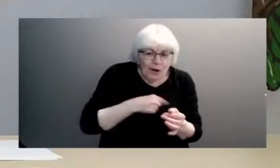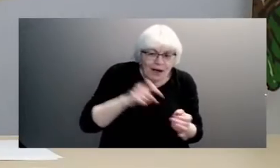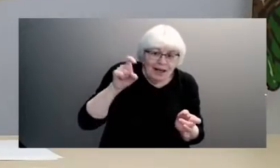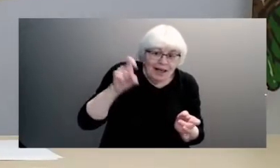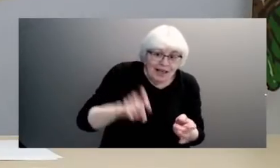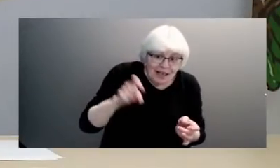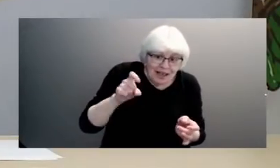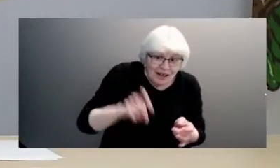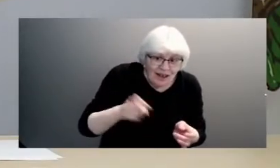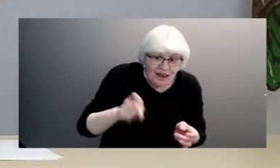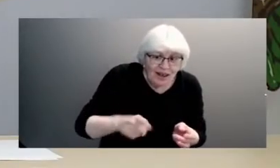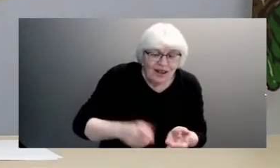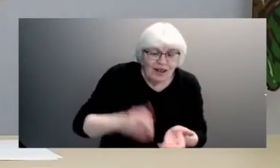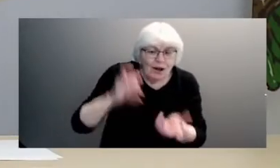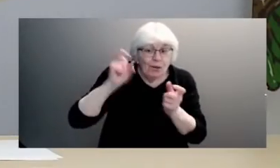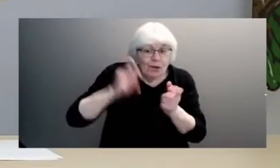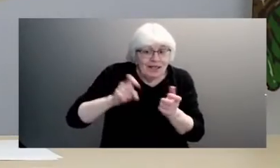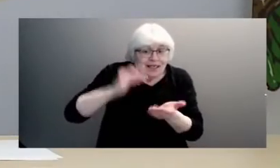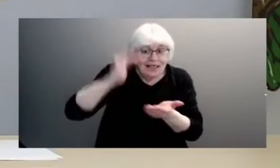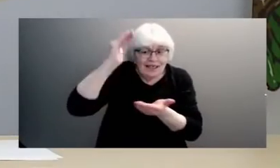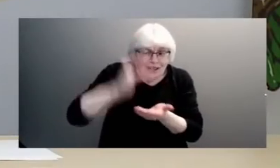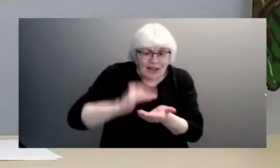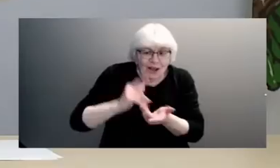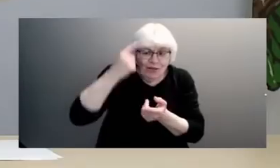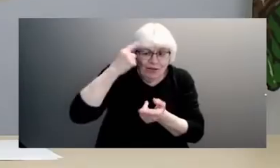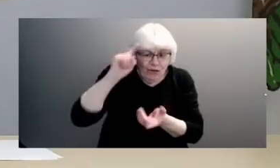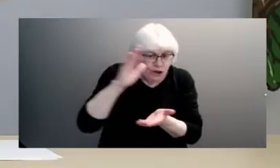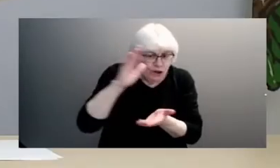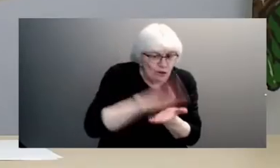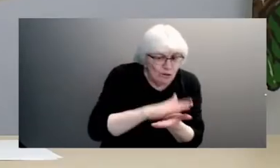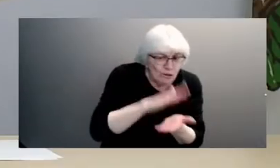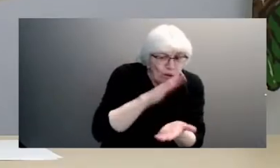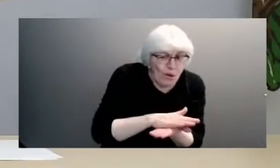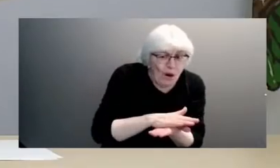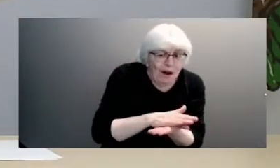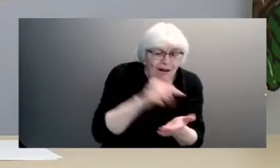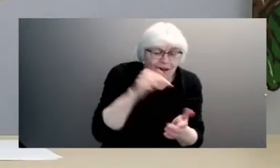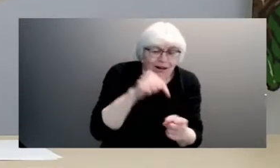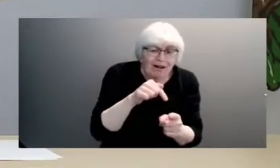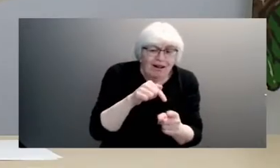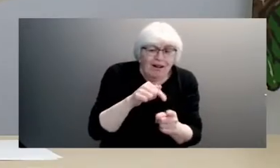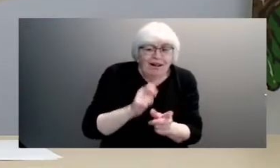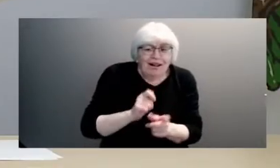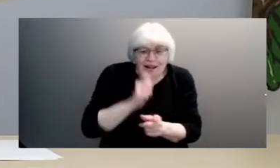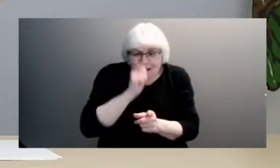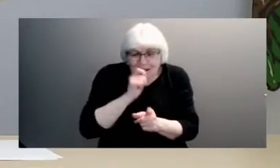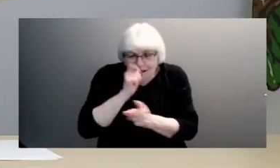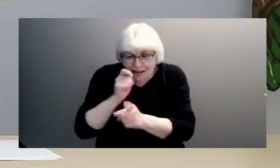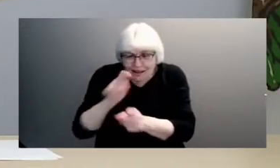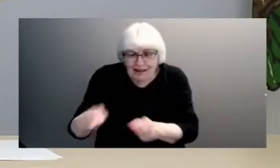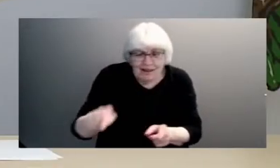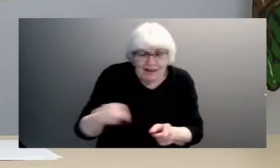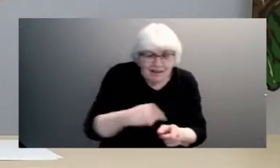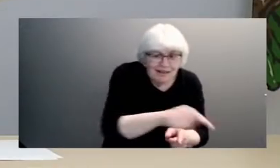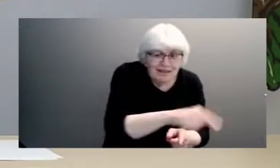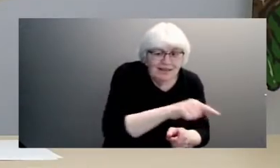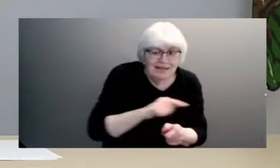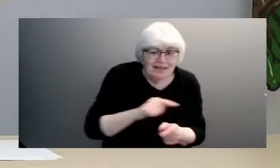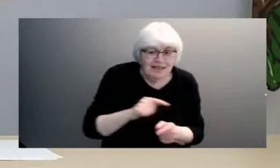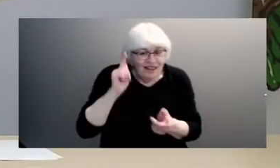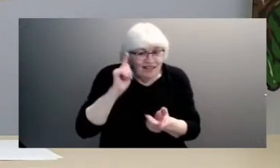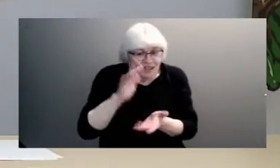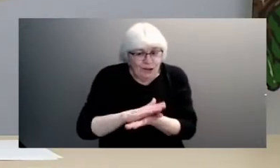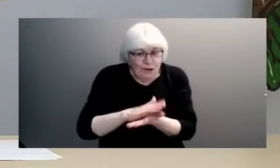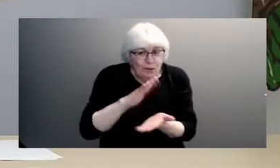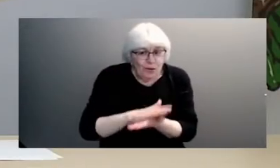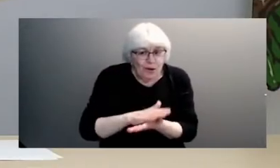them in those. We have had hundreds of children now in the last few weeks try to use those antigen tests to get back to